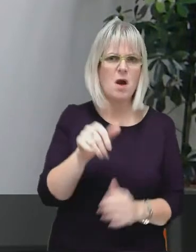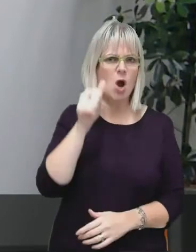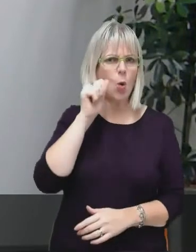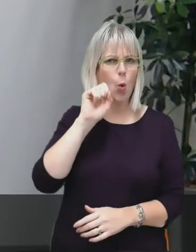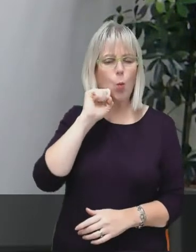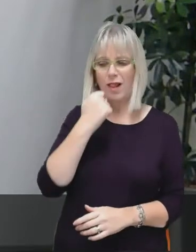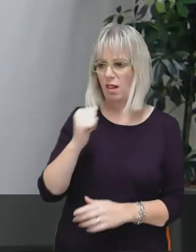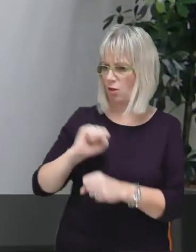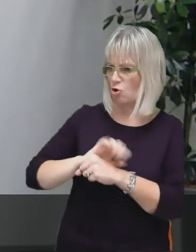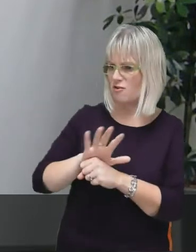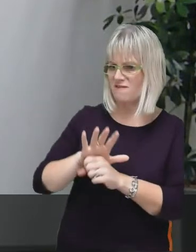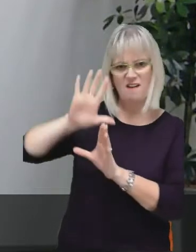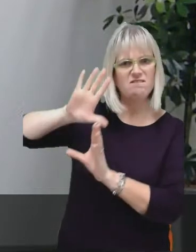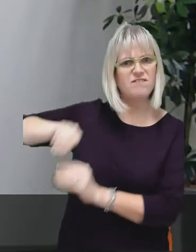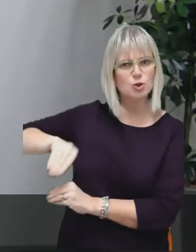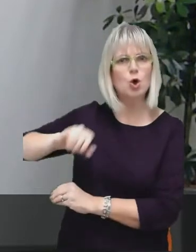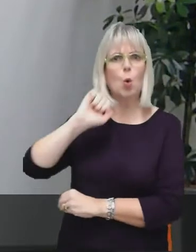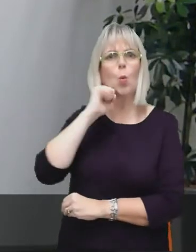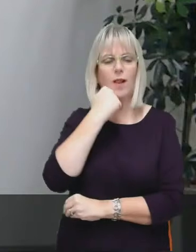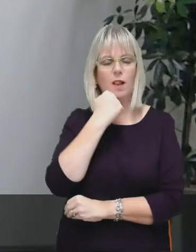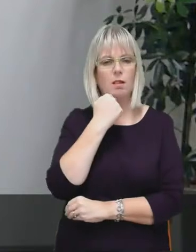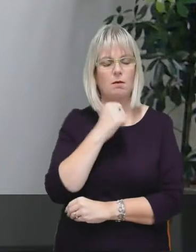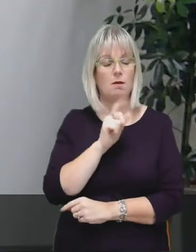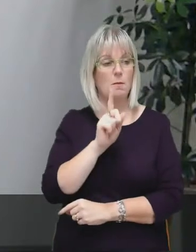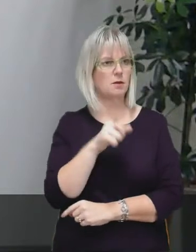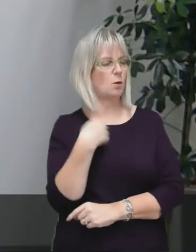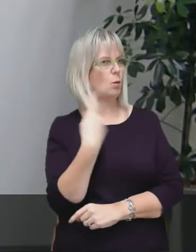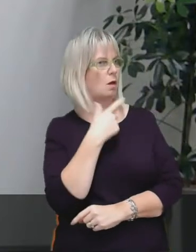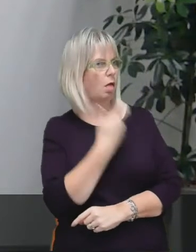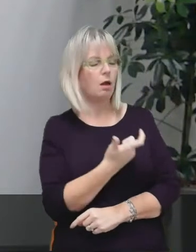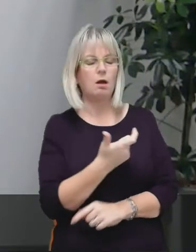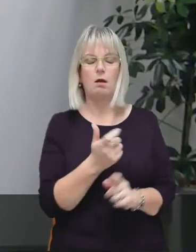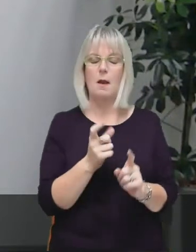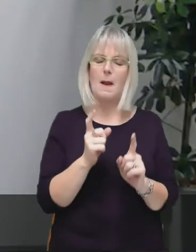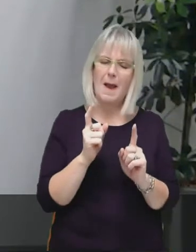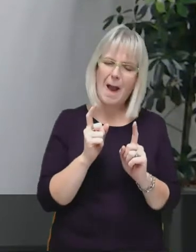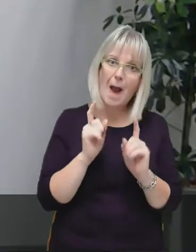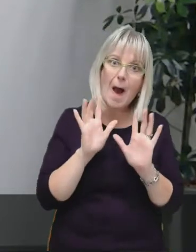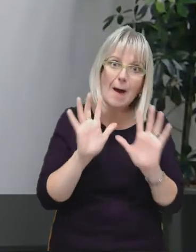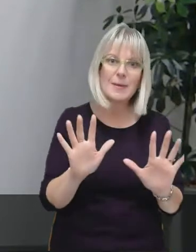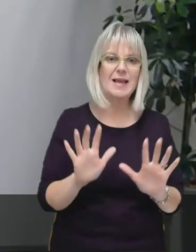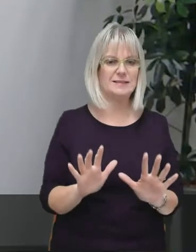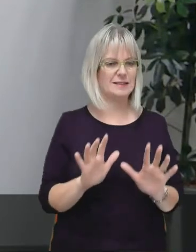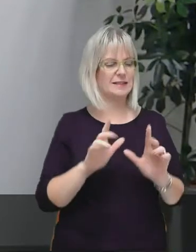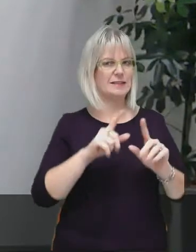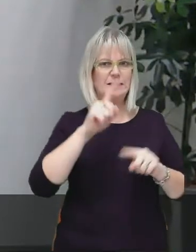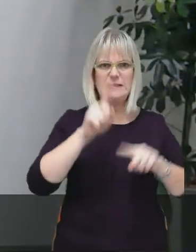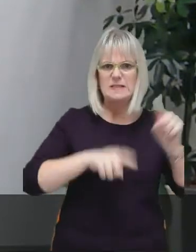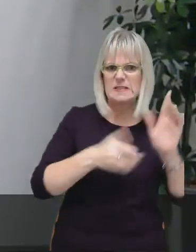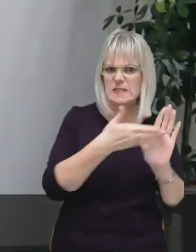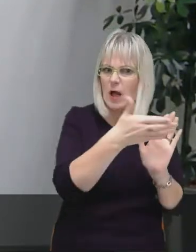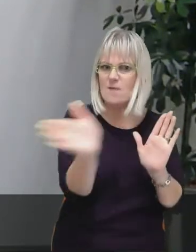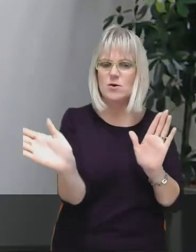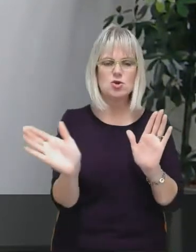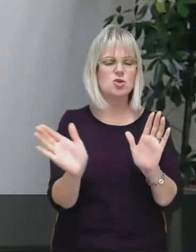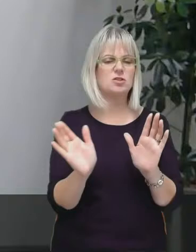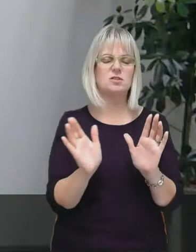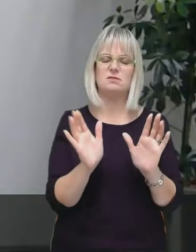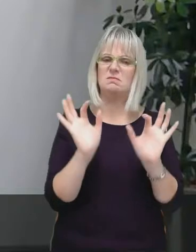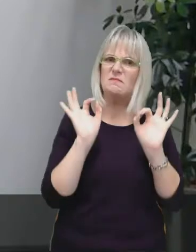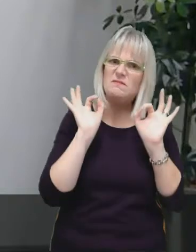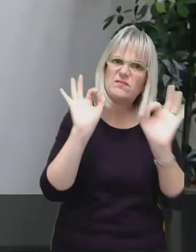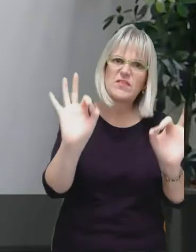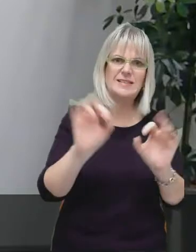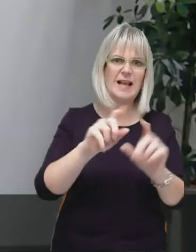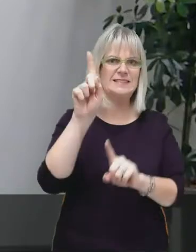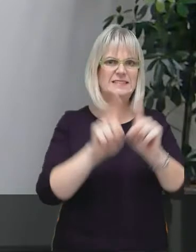most amazingly diverse, and most exciting city in the world. a city that can build on all